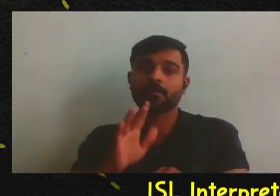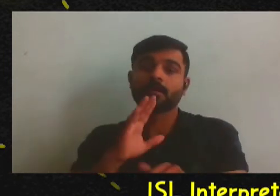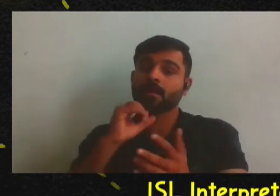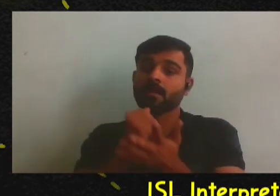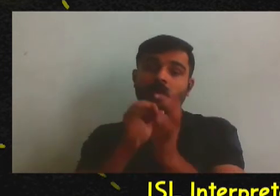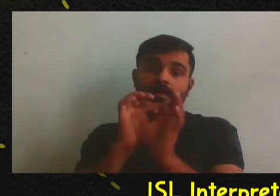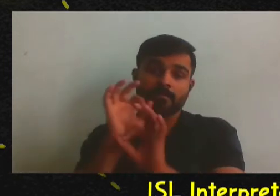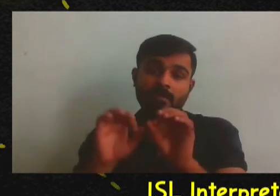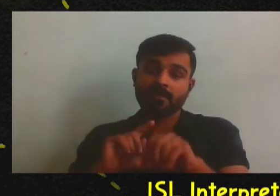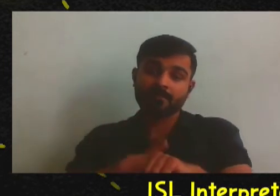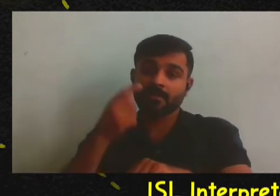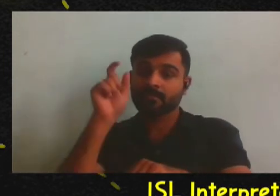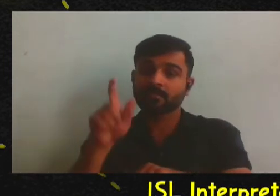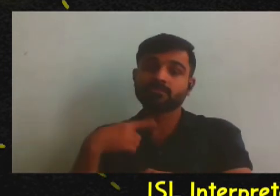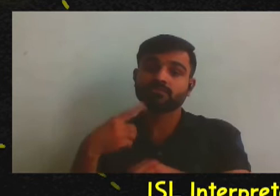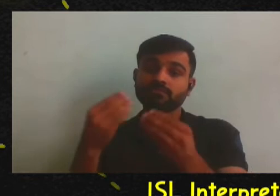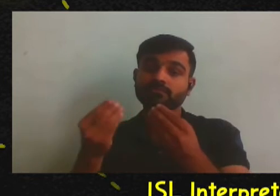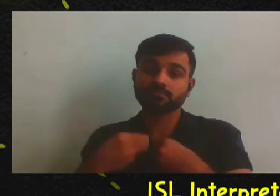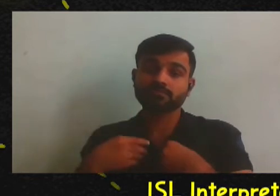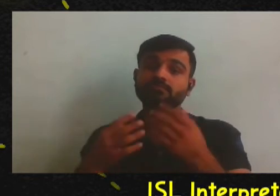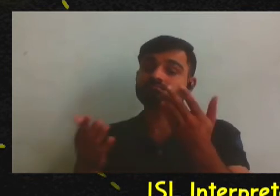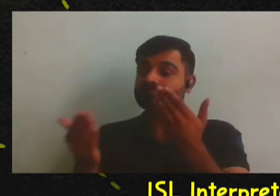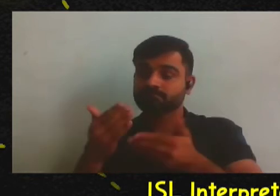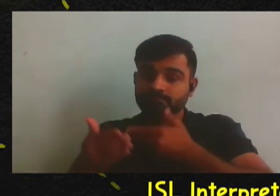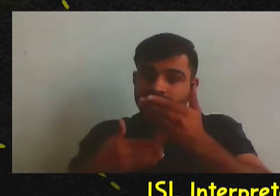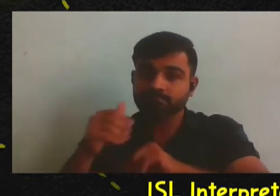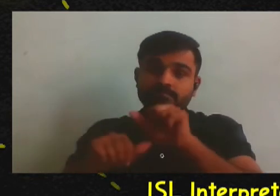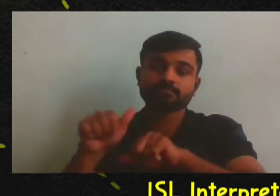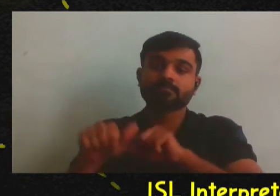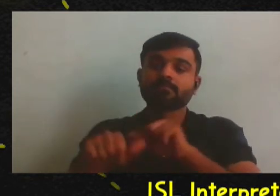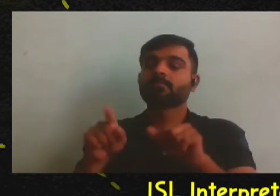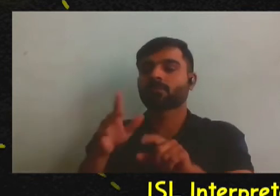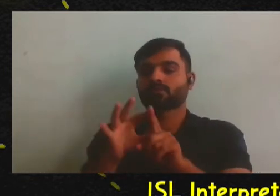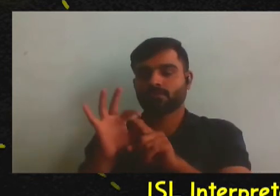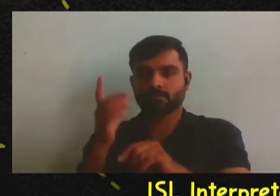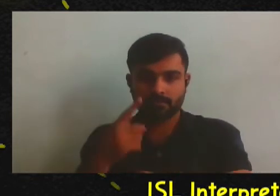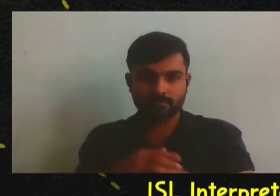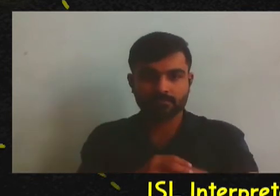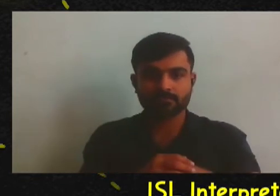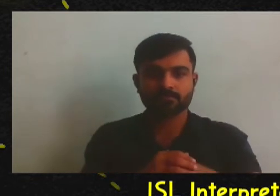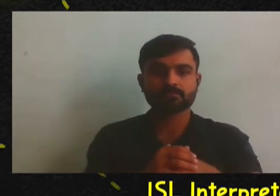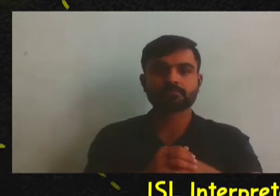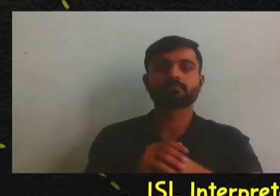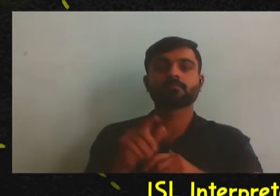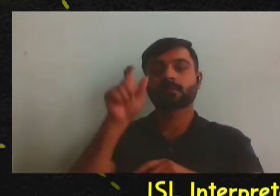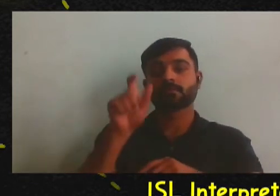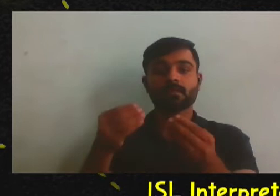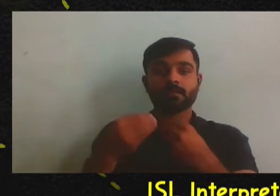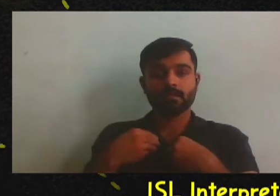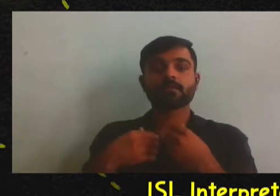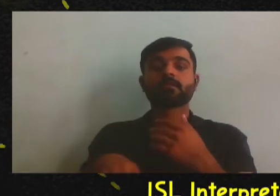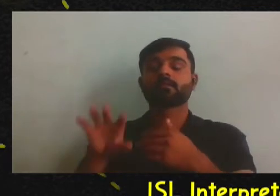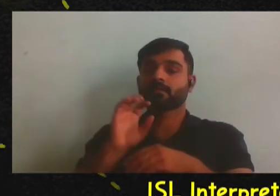the person who is giving you or facilitating the process for you, right? The person providing you the